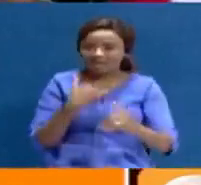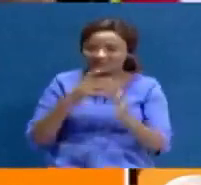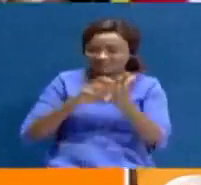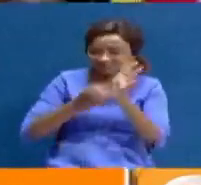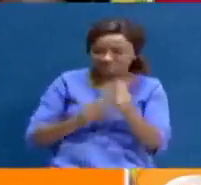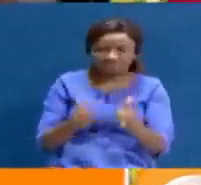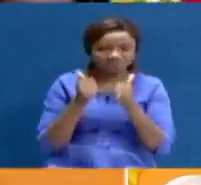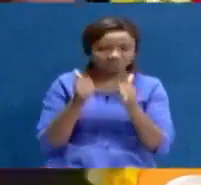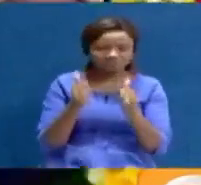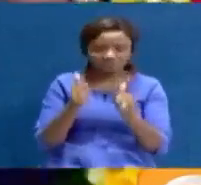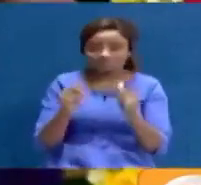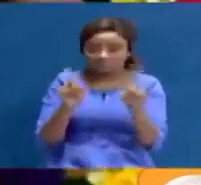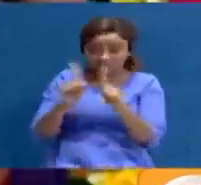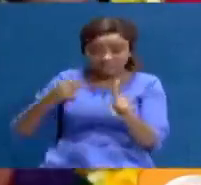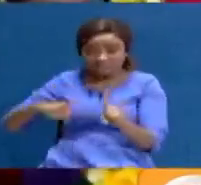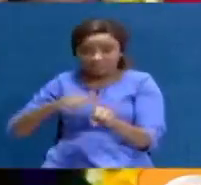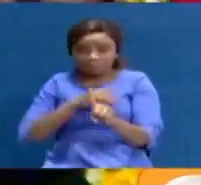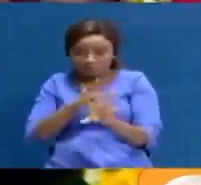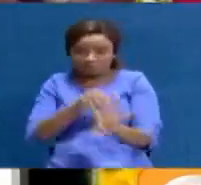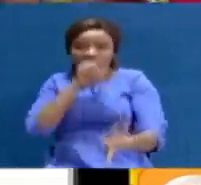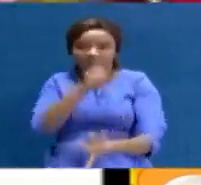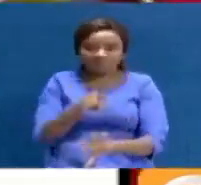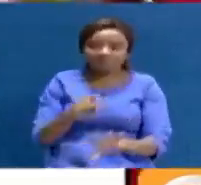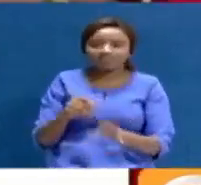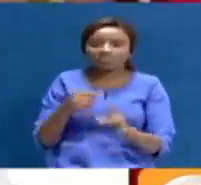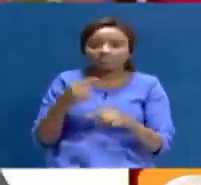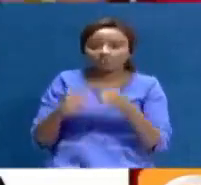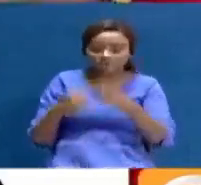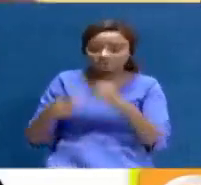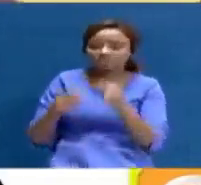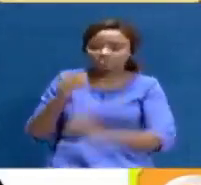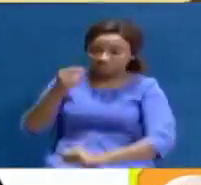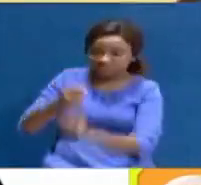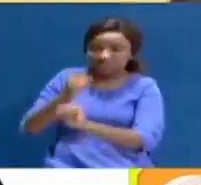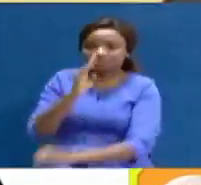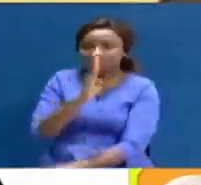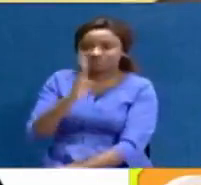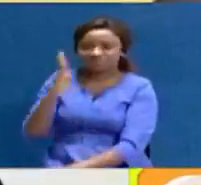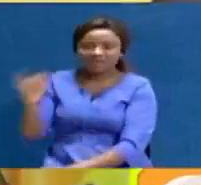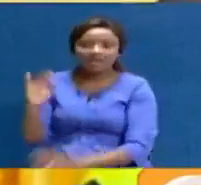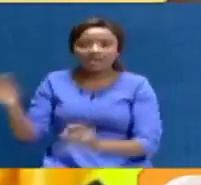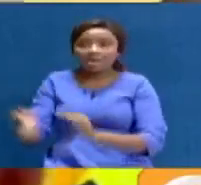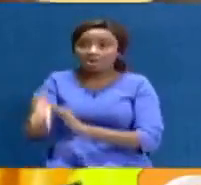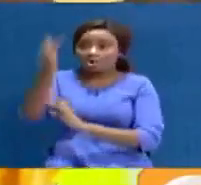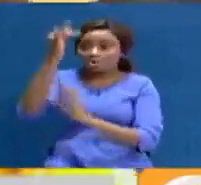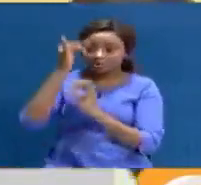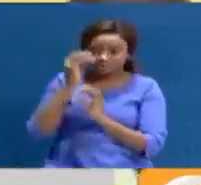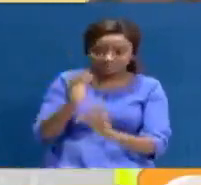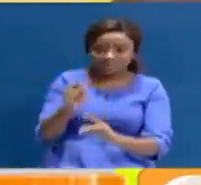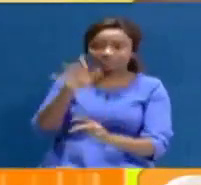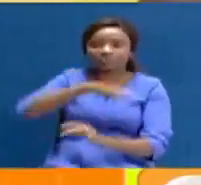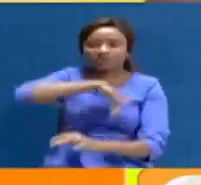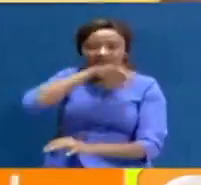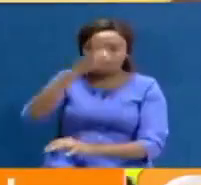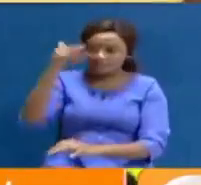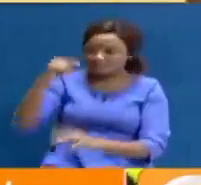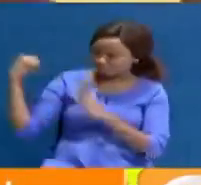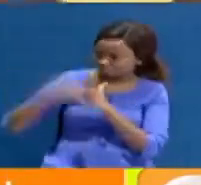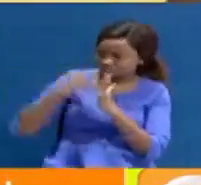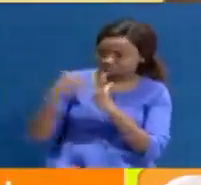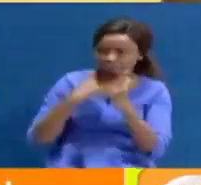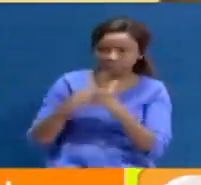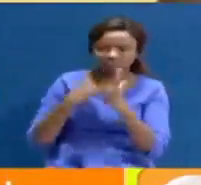ya kujenga madaraja, the building of bridges. God bless you, Mzee Raila. You have fought for this